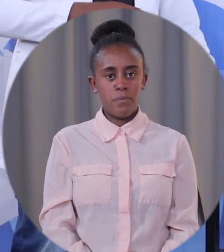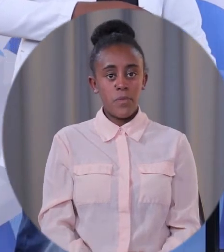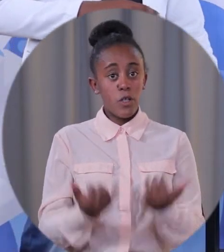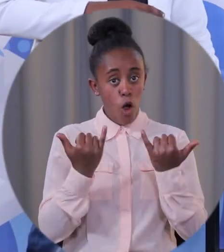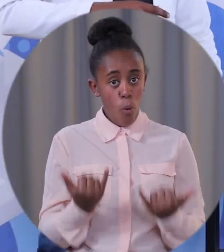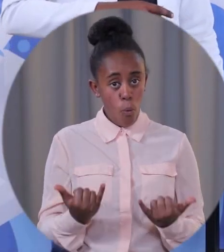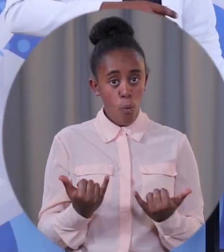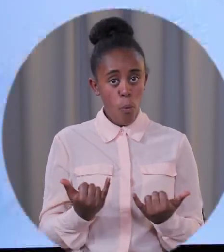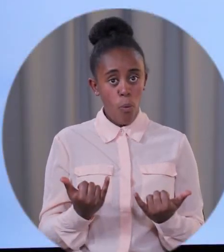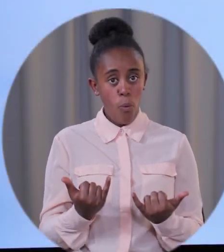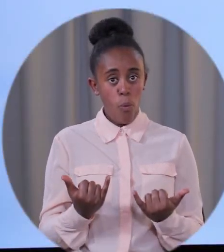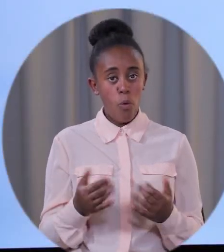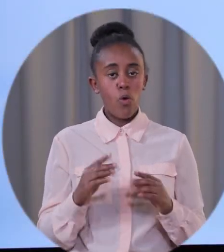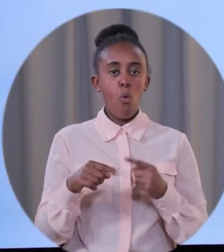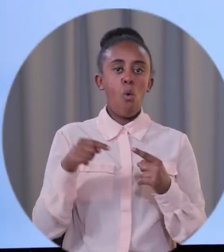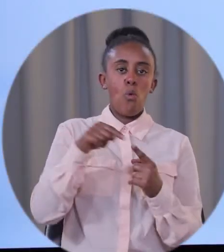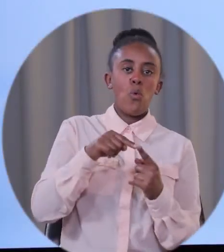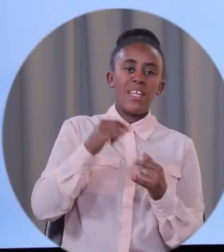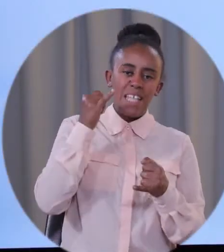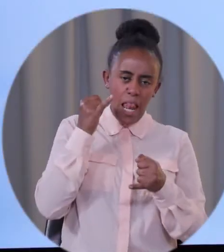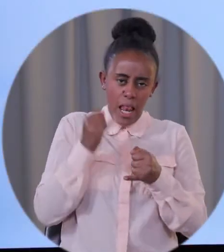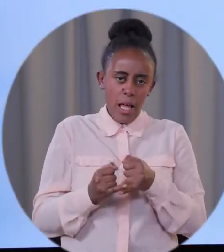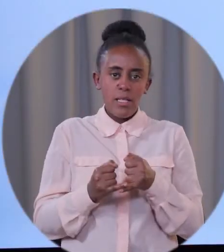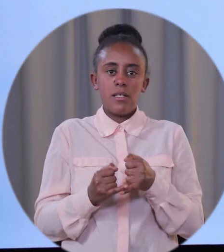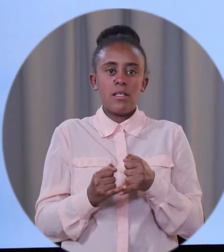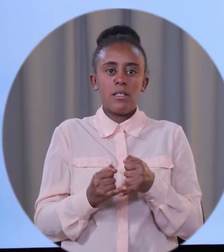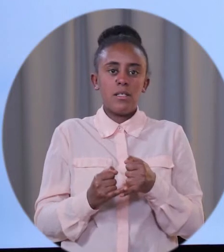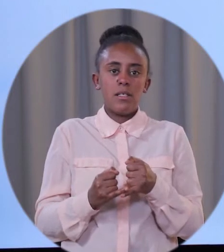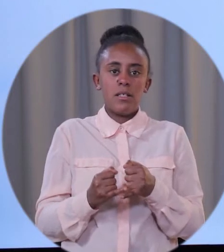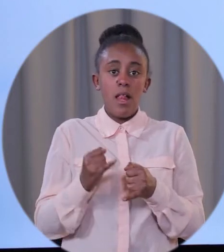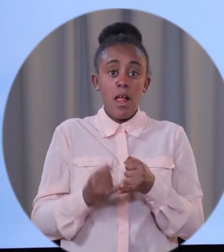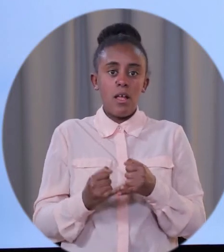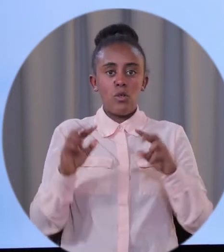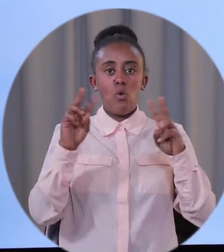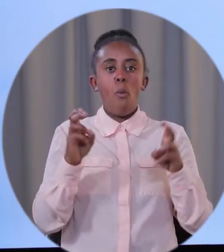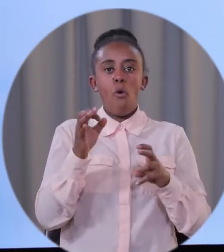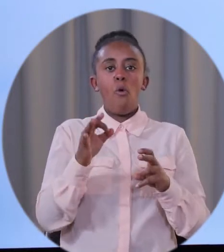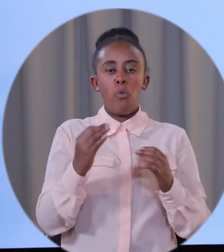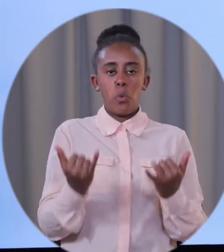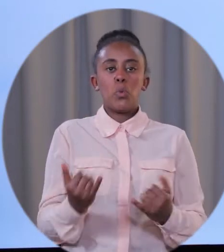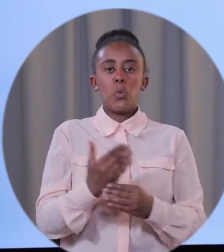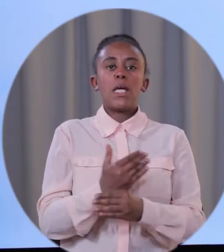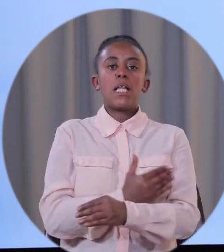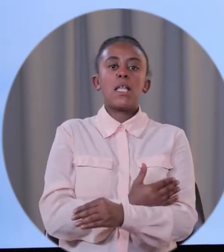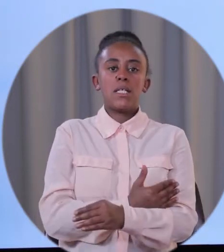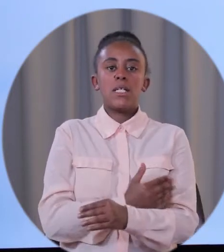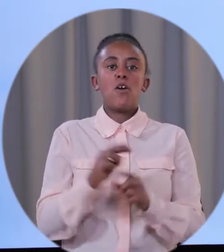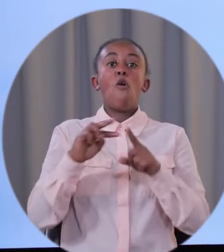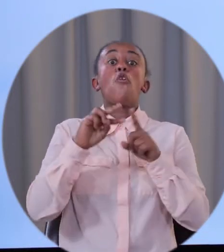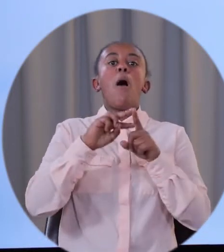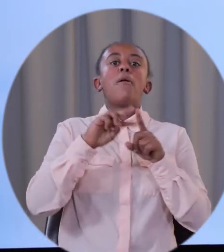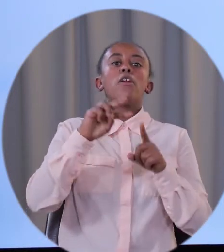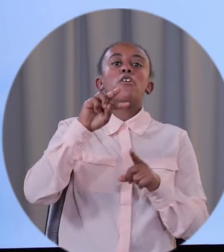Now, let's go to the last topic of today's lesson. It is